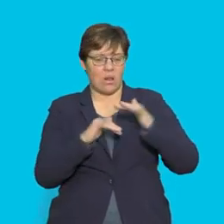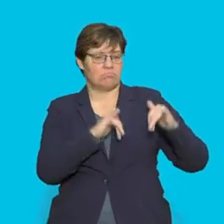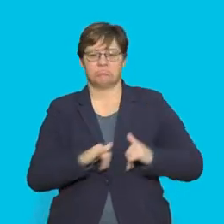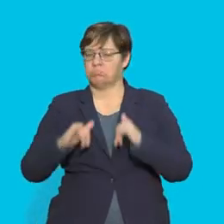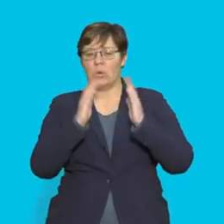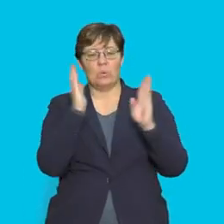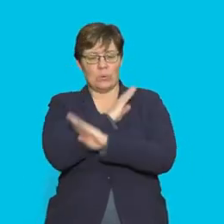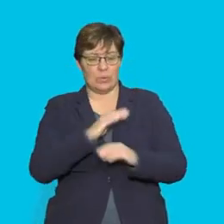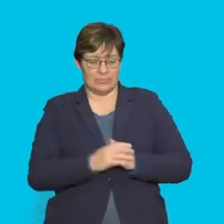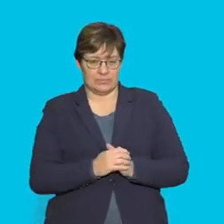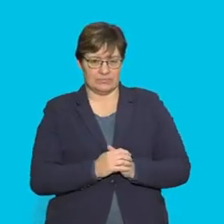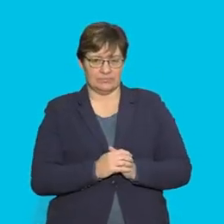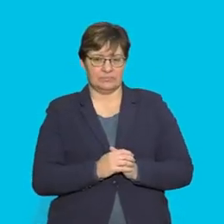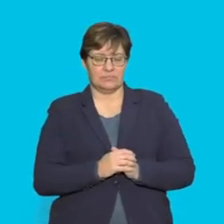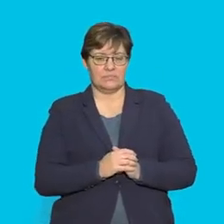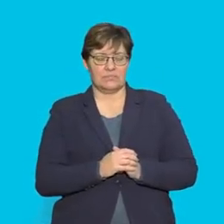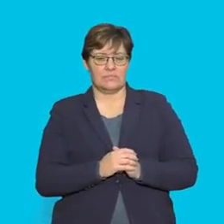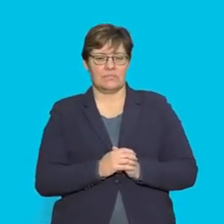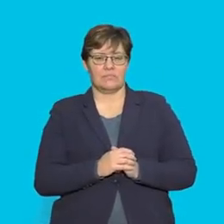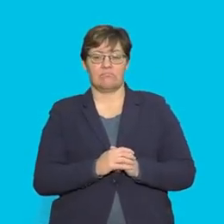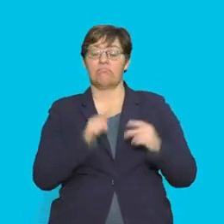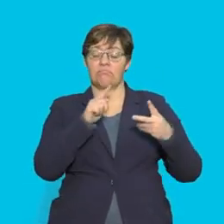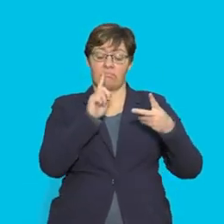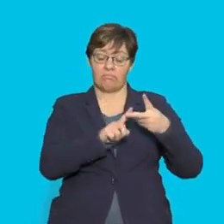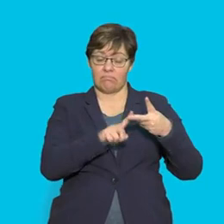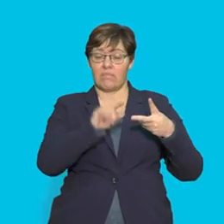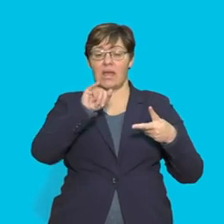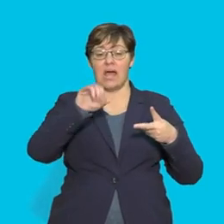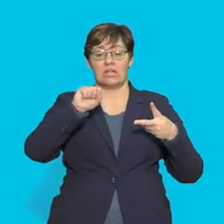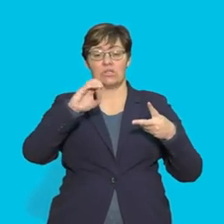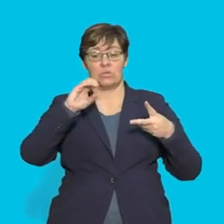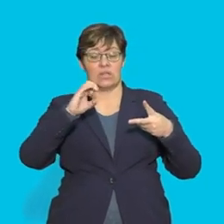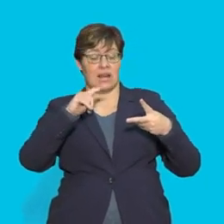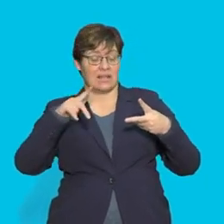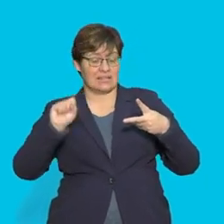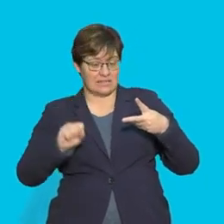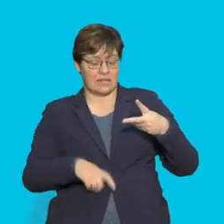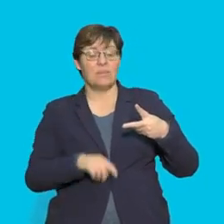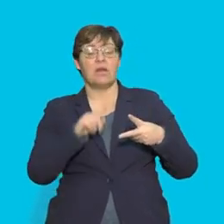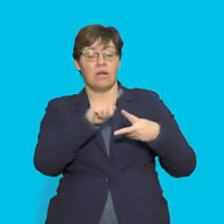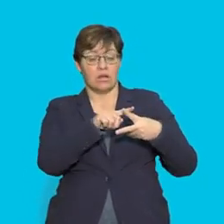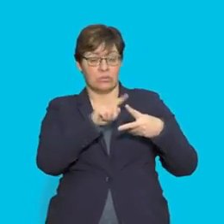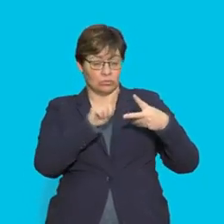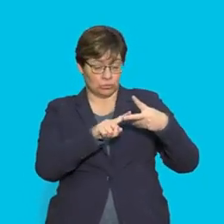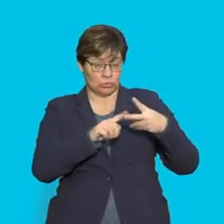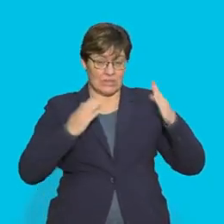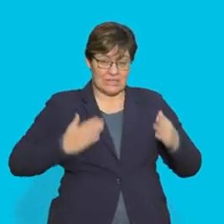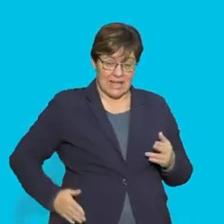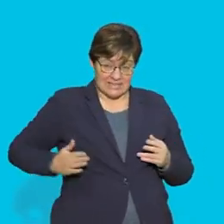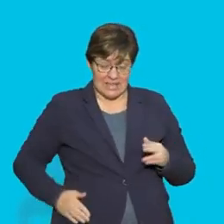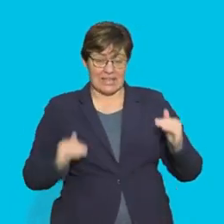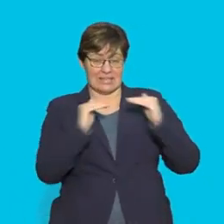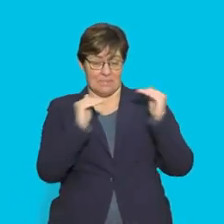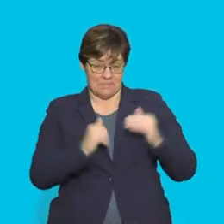no angles are equal, right? With an isosceles triangle, we know that two sides are